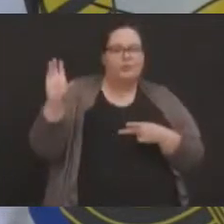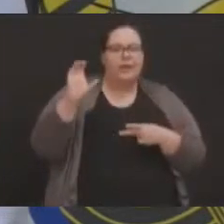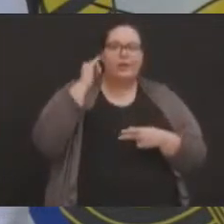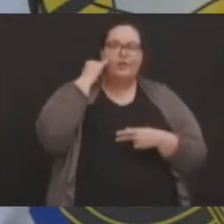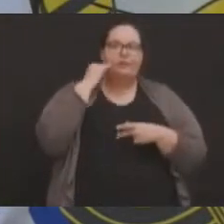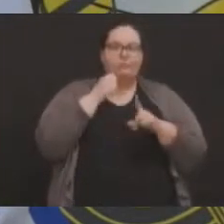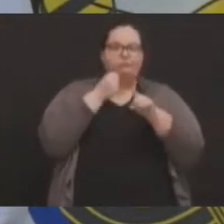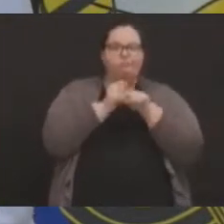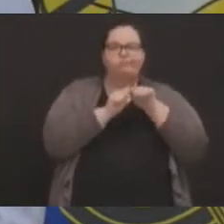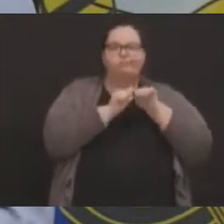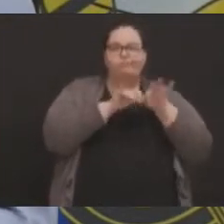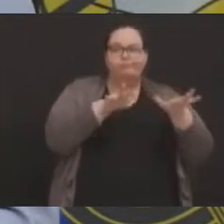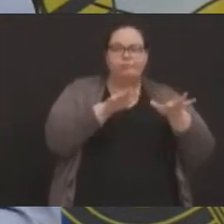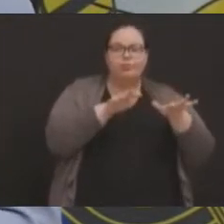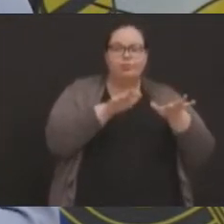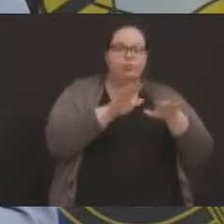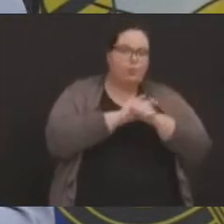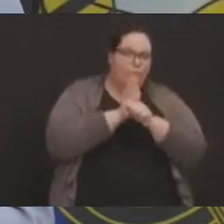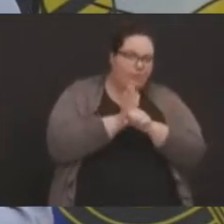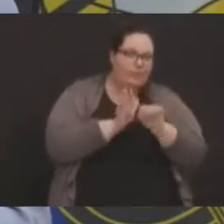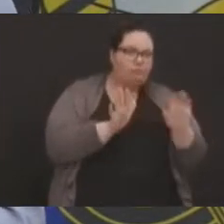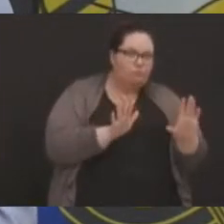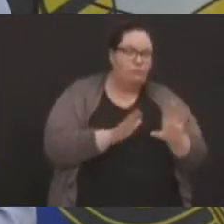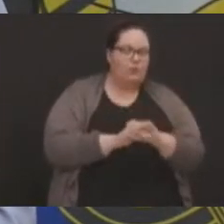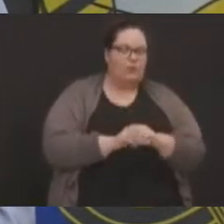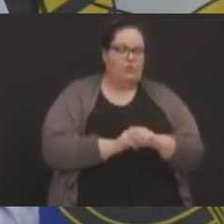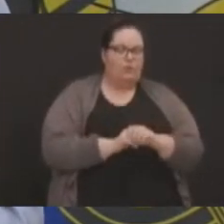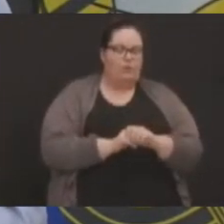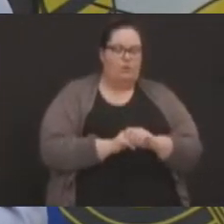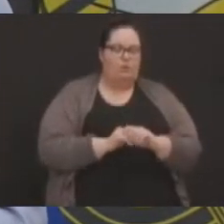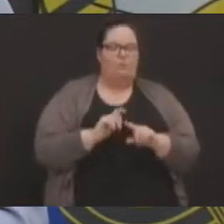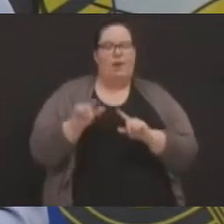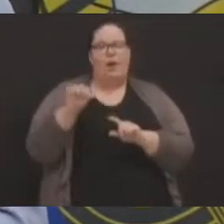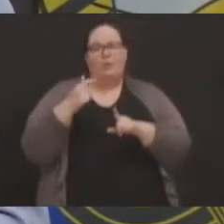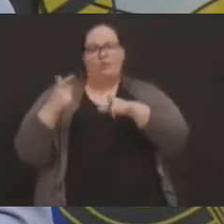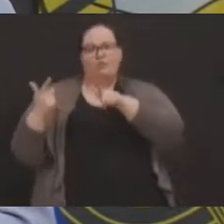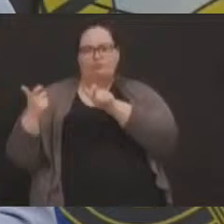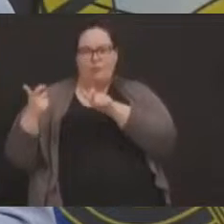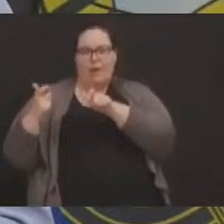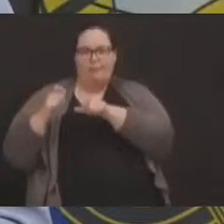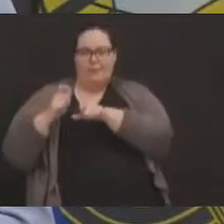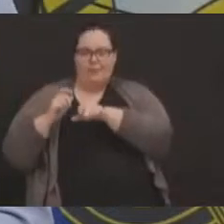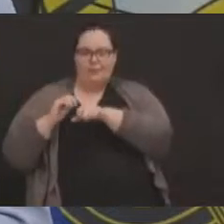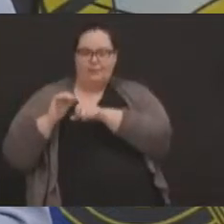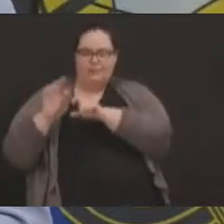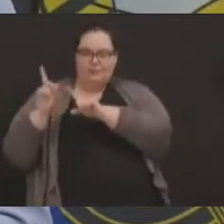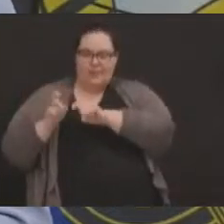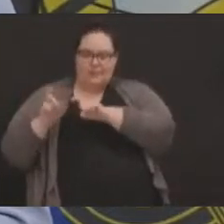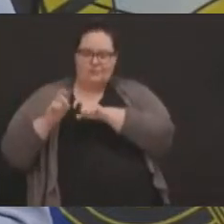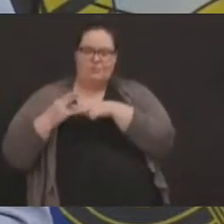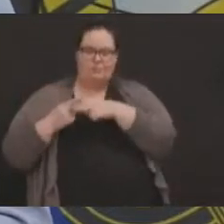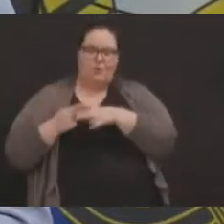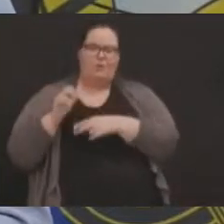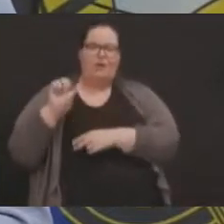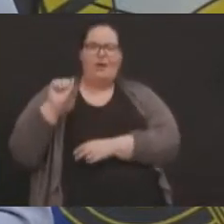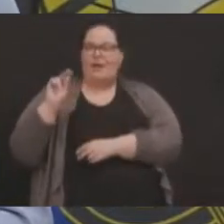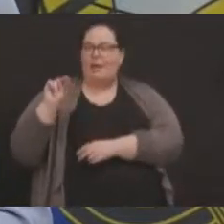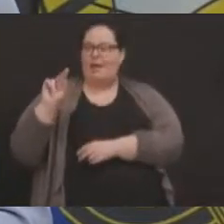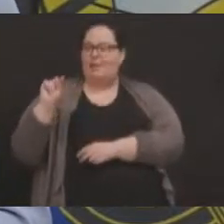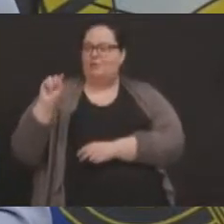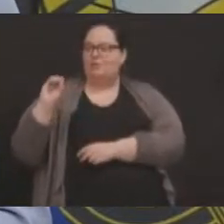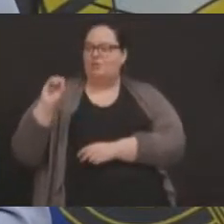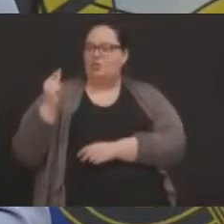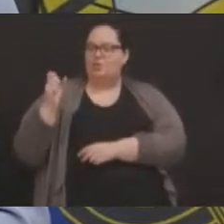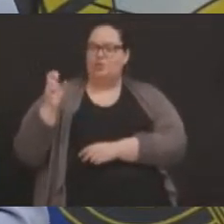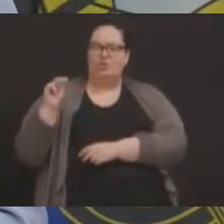screening tests. And we do have good supplies of both of them. One is the Abbott ID Now, and the other one is the PanBio.